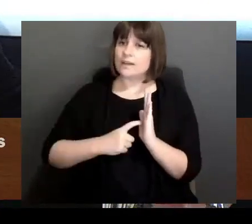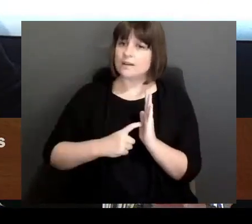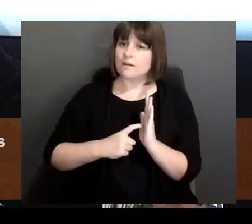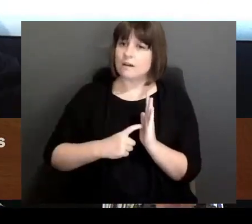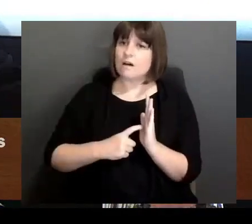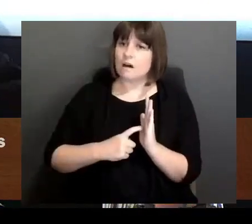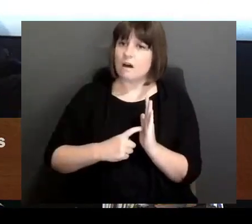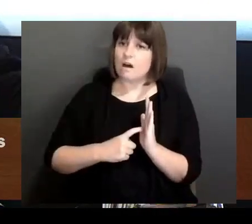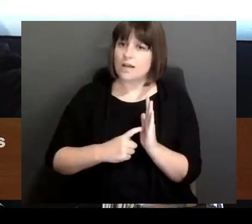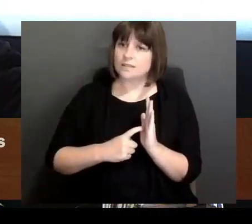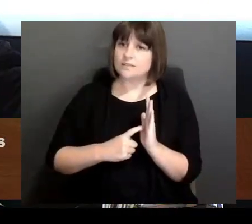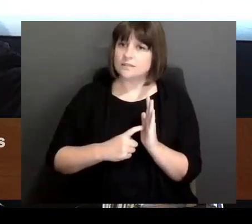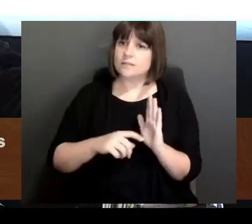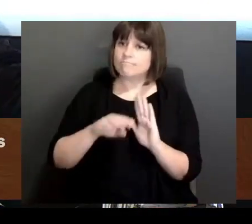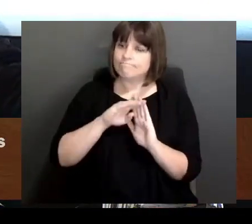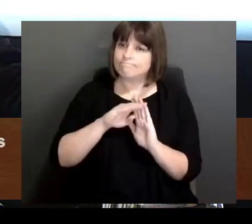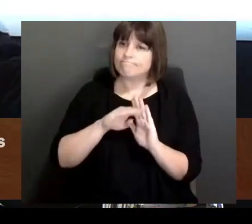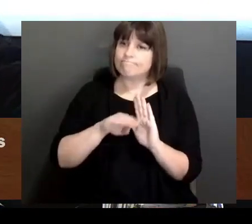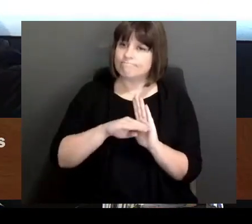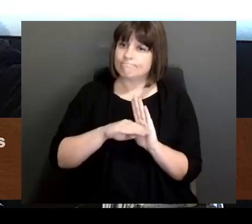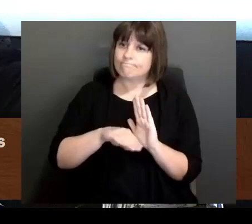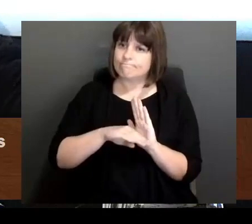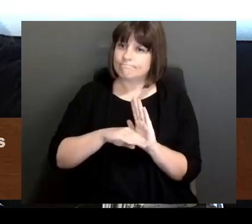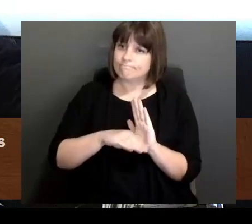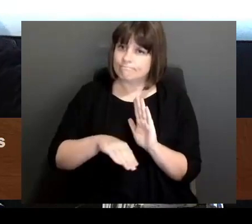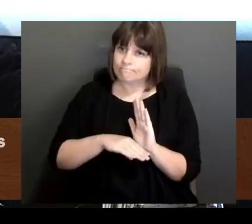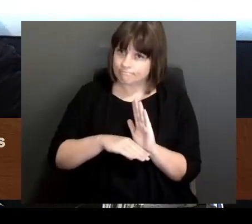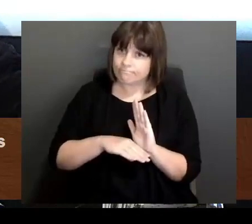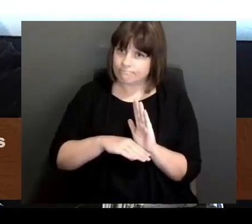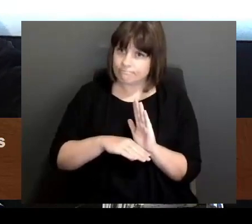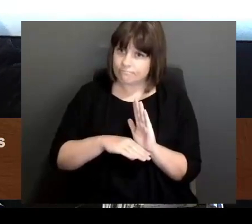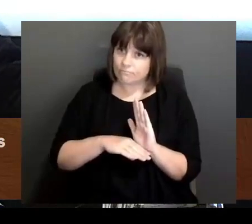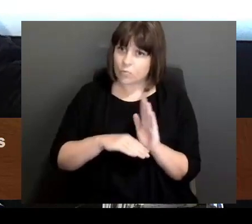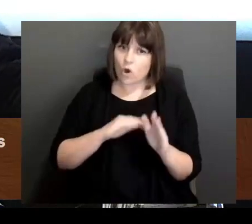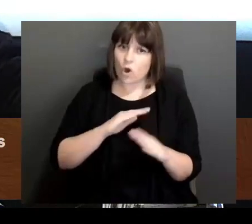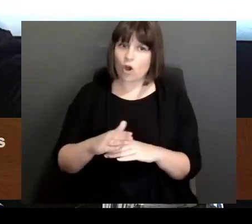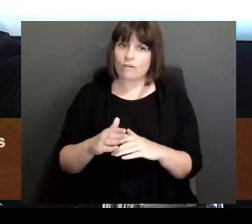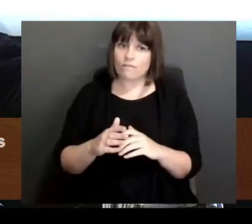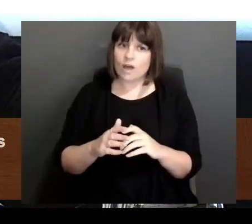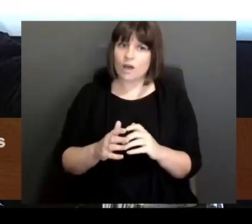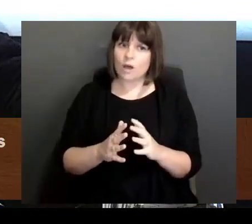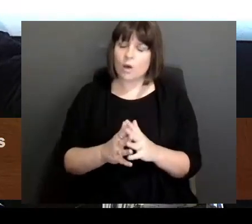set of rules around what does meaningful engagement mean, what does